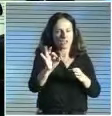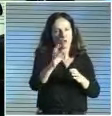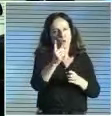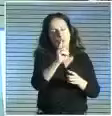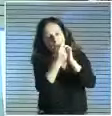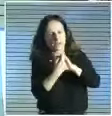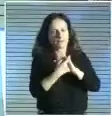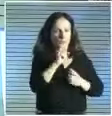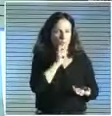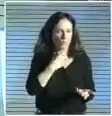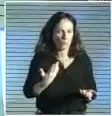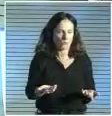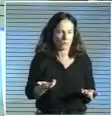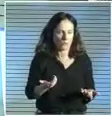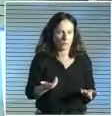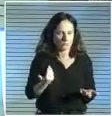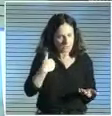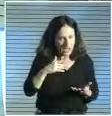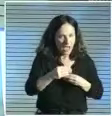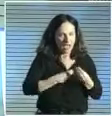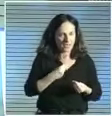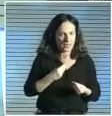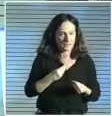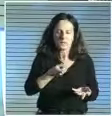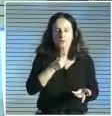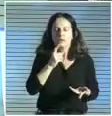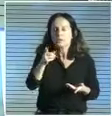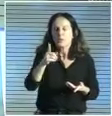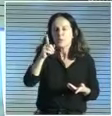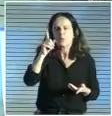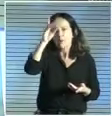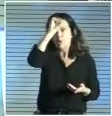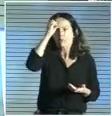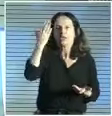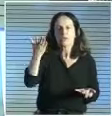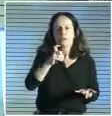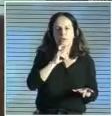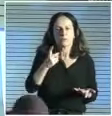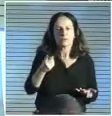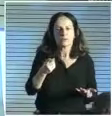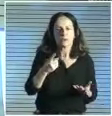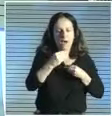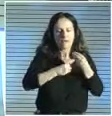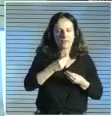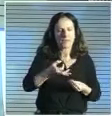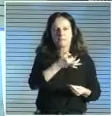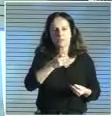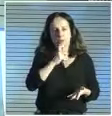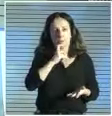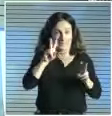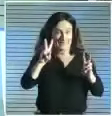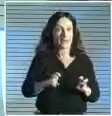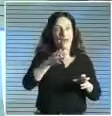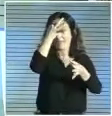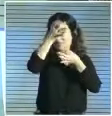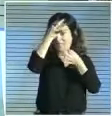give it a little sense of what you think would be appropriate from a data or tool perspective. Yes, first let me